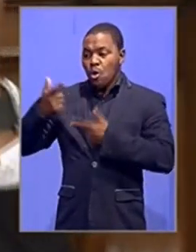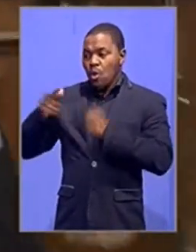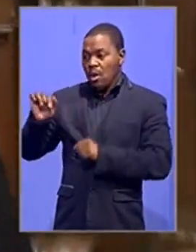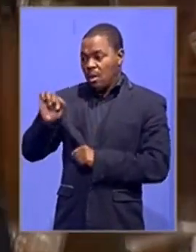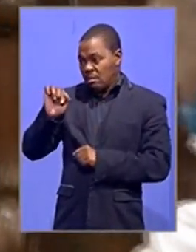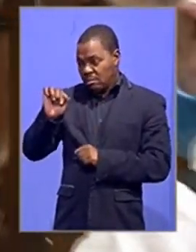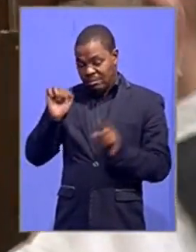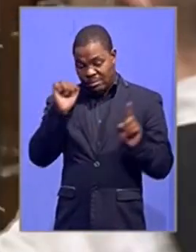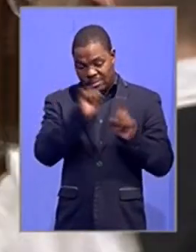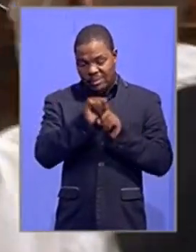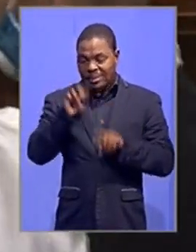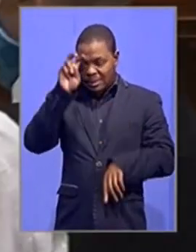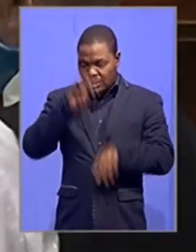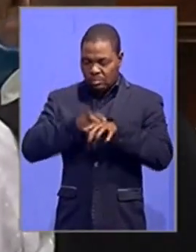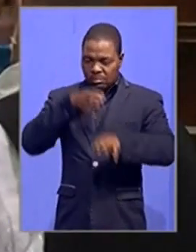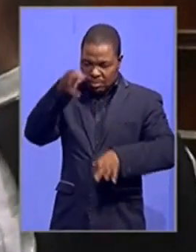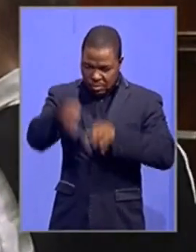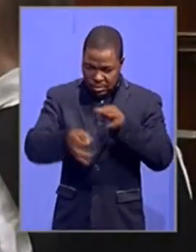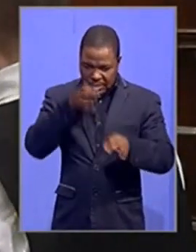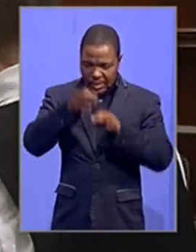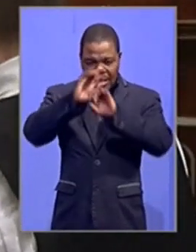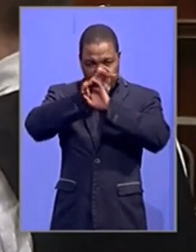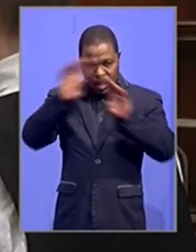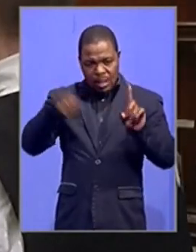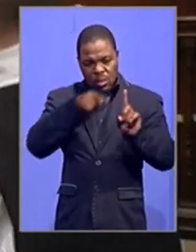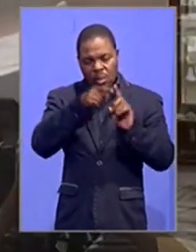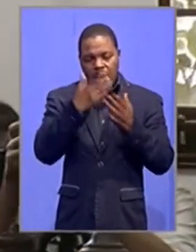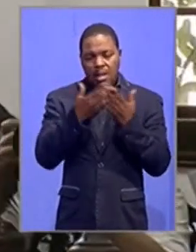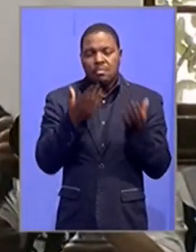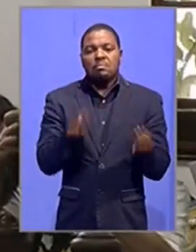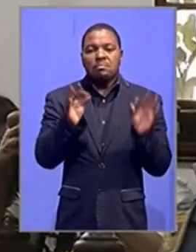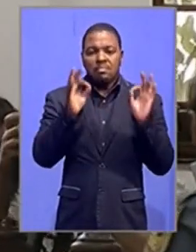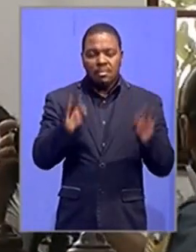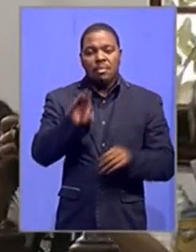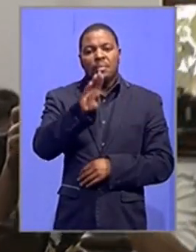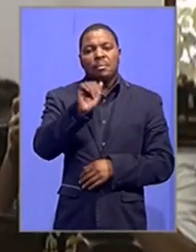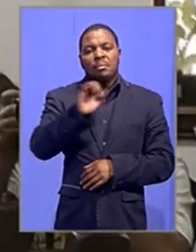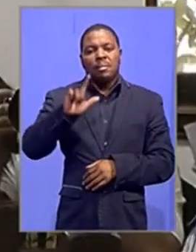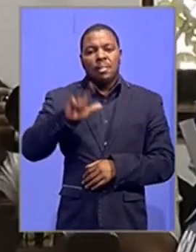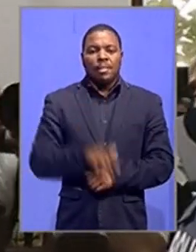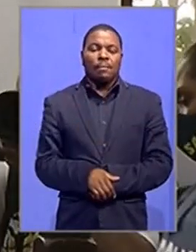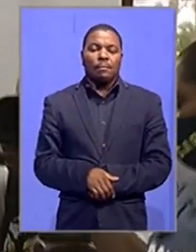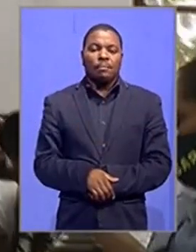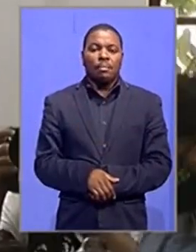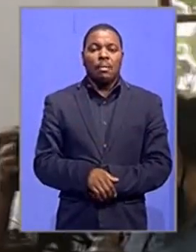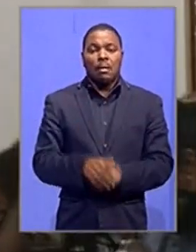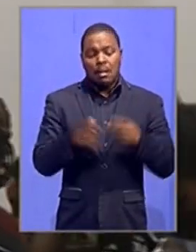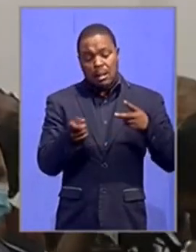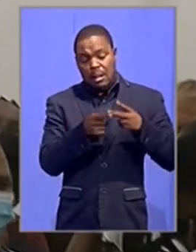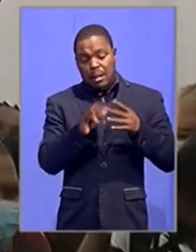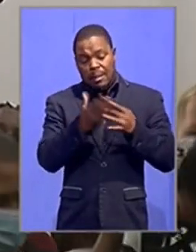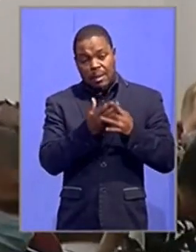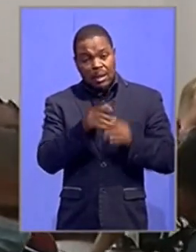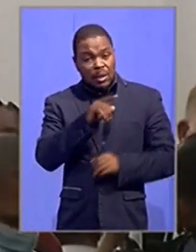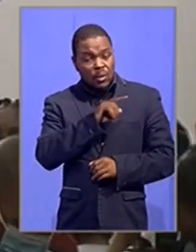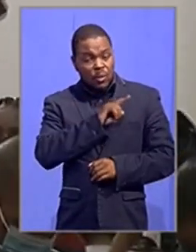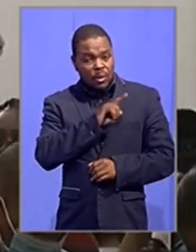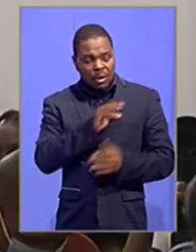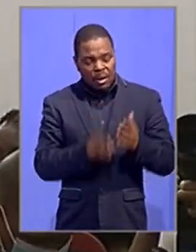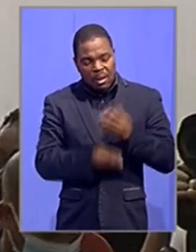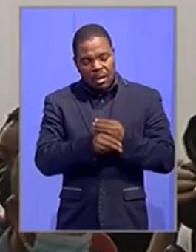mabaka a kgethegileng gore molatofadiwa a neelwe beili. Bosekisi ba re tatofatso e ntšha e tla morago ga go